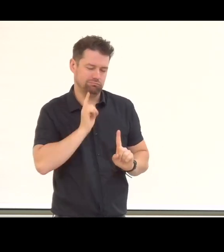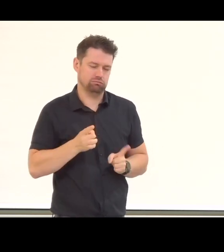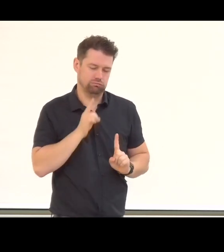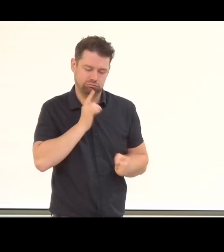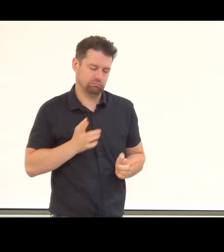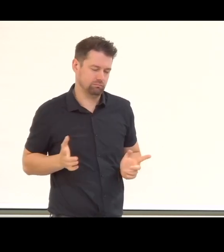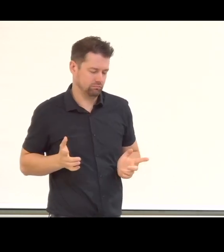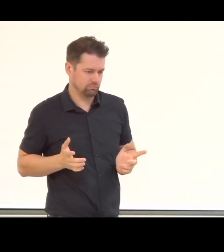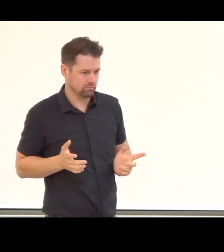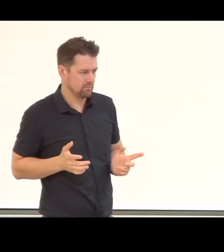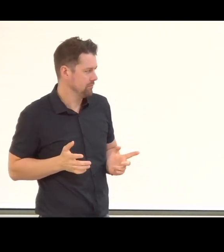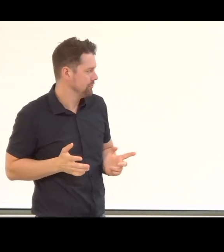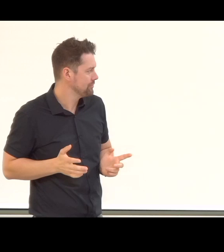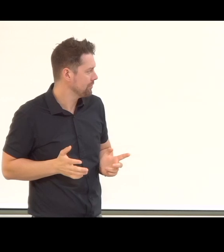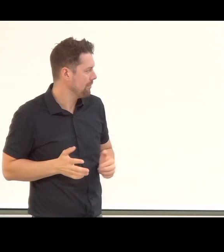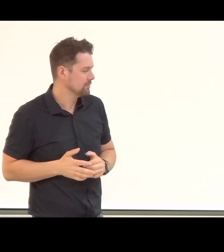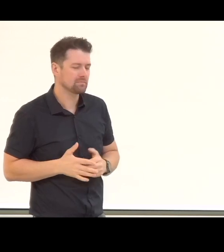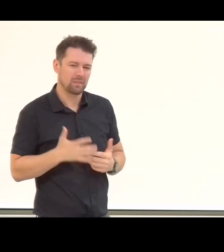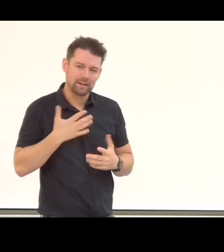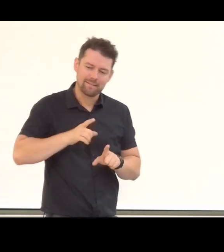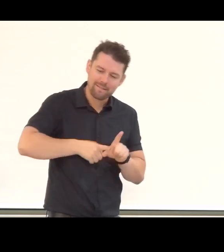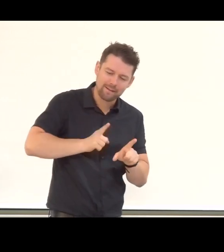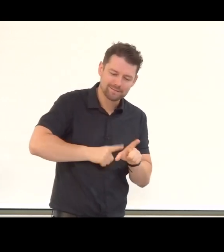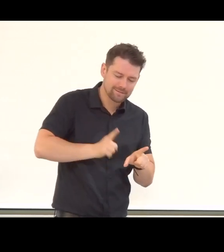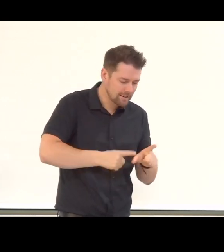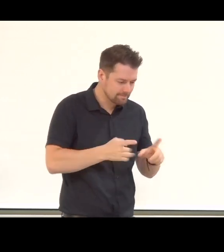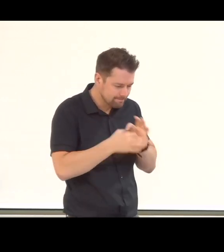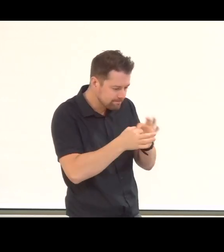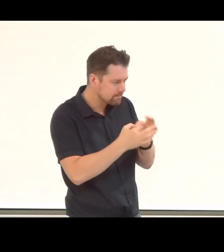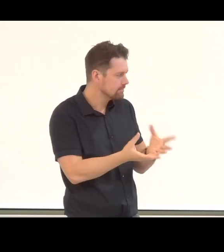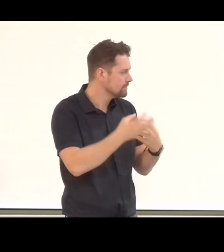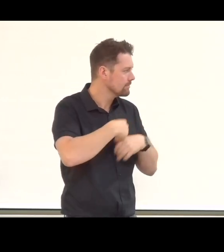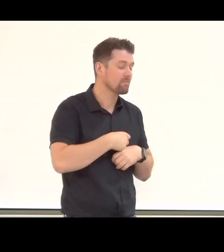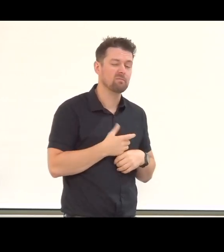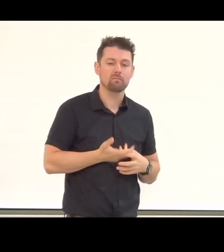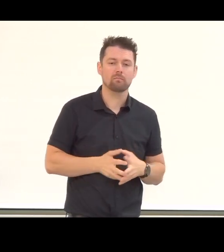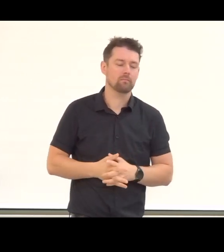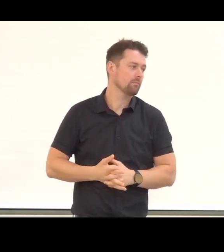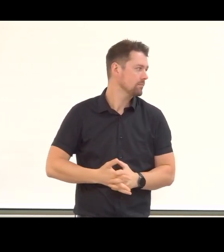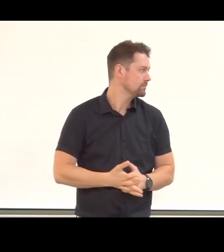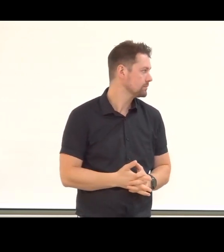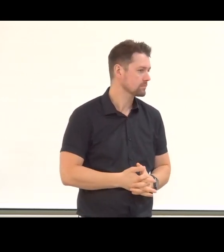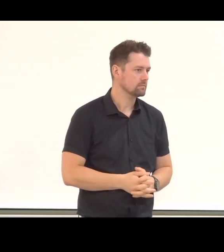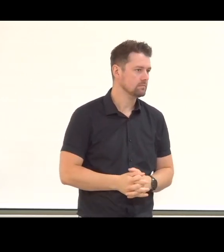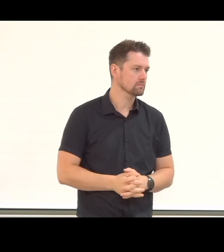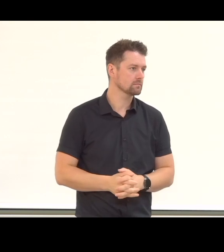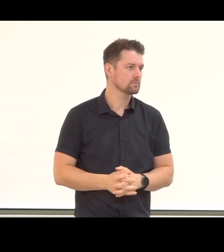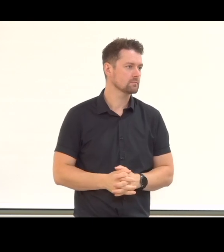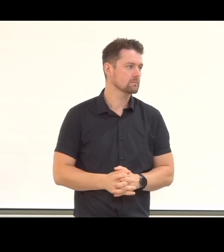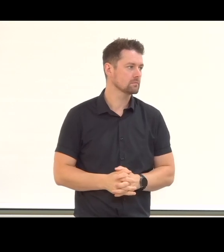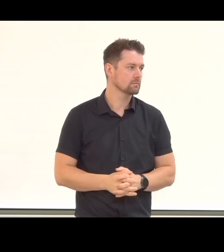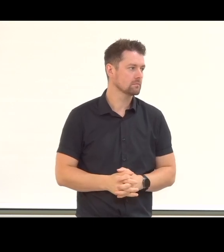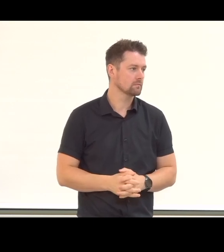brief training or anything. It's just like something that takes years to kind of absorb. Yeah. They can finish each other's sentences. Yeah. So I